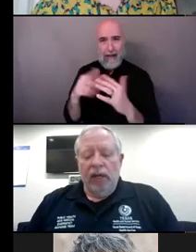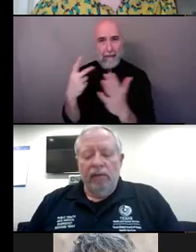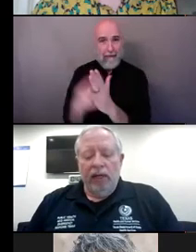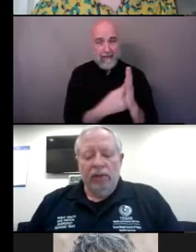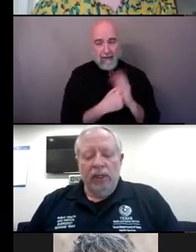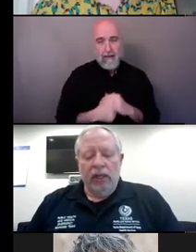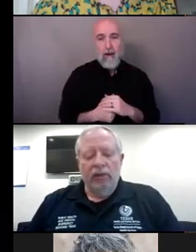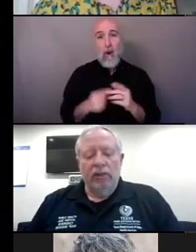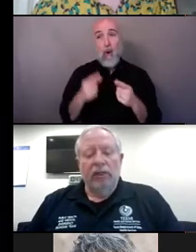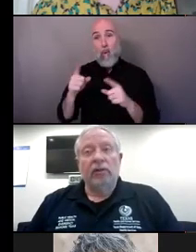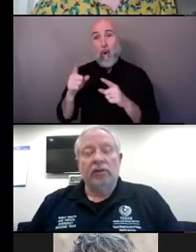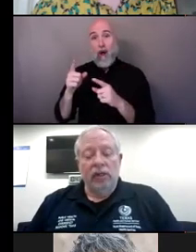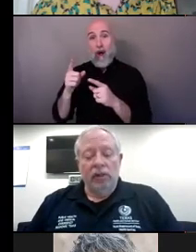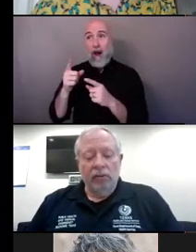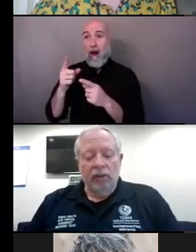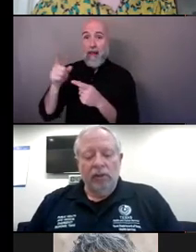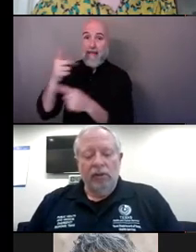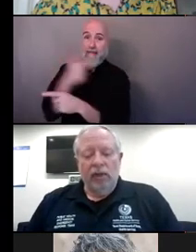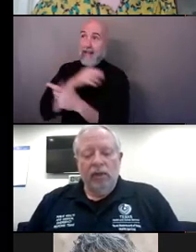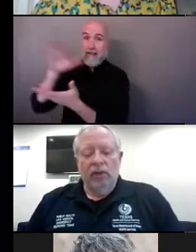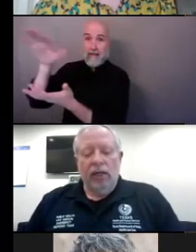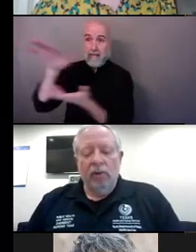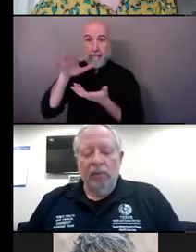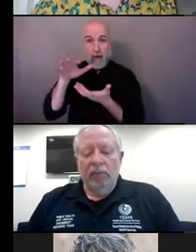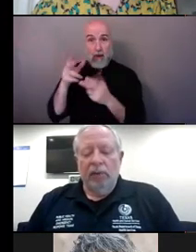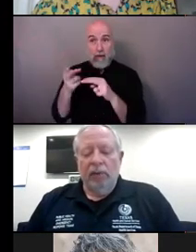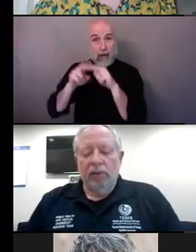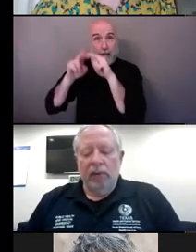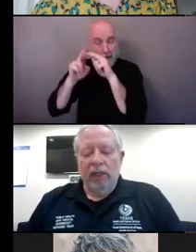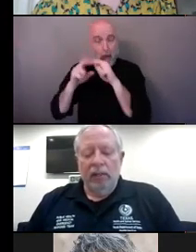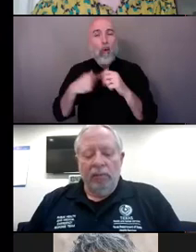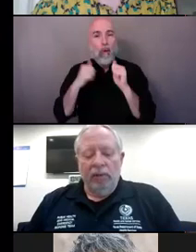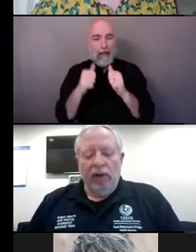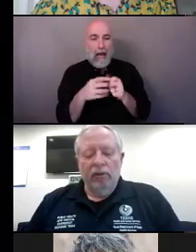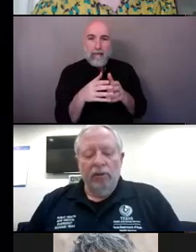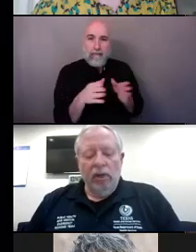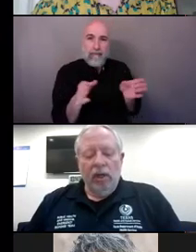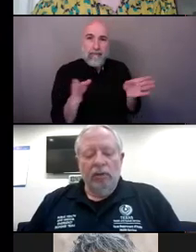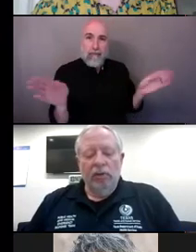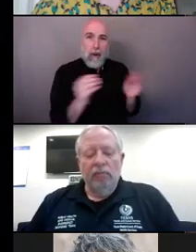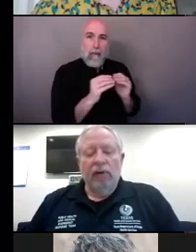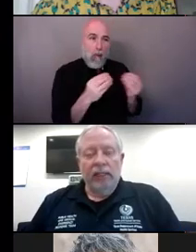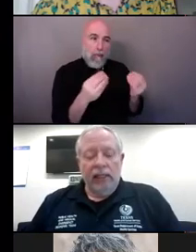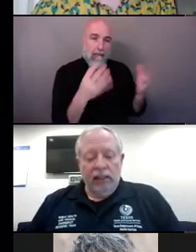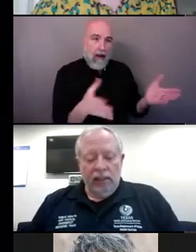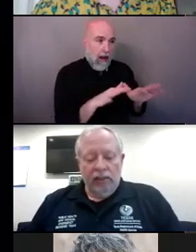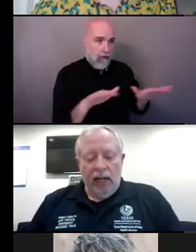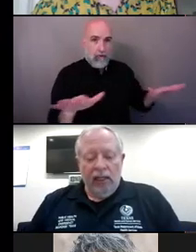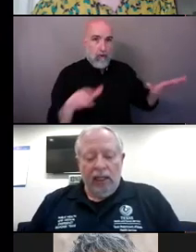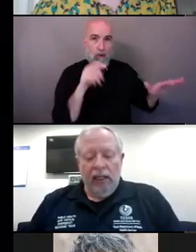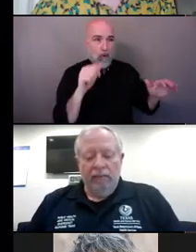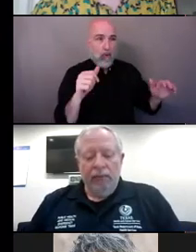the supply of vaccine coming to Texas increases, the state will be able to expand the number of providers to whom vaccine